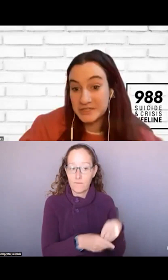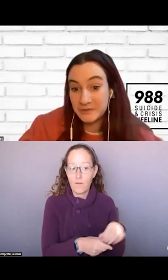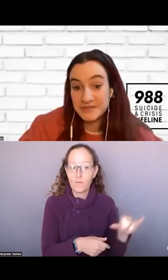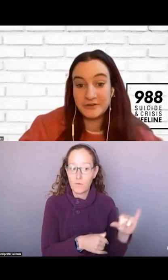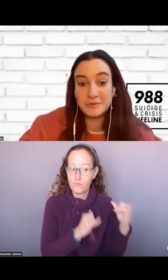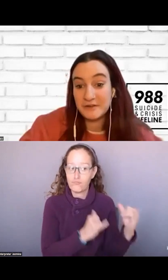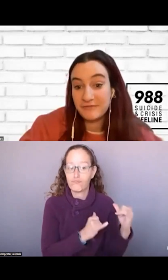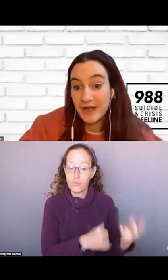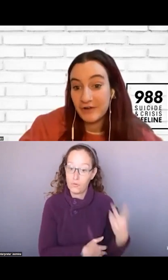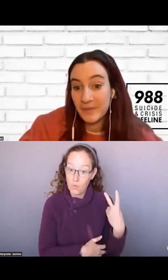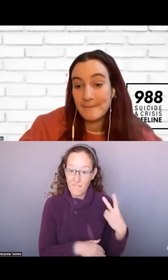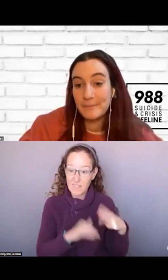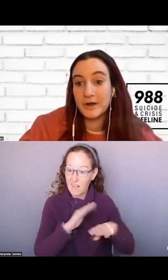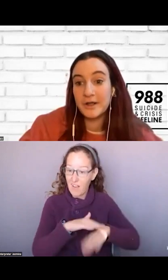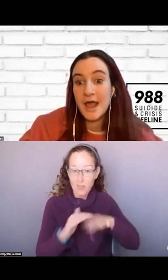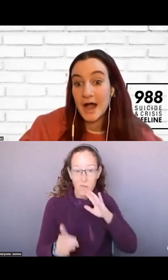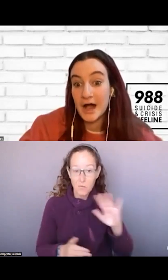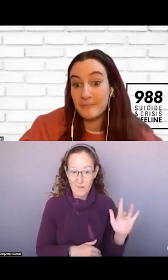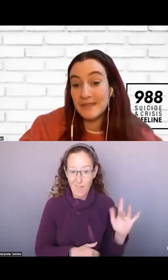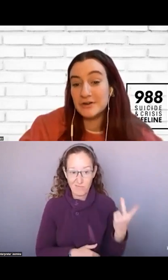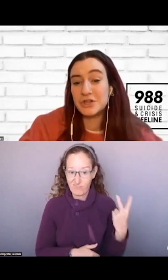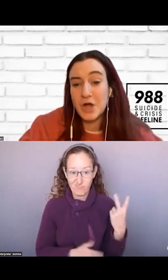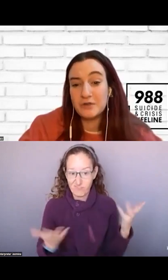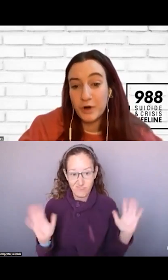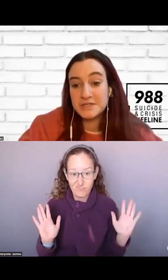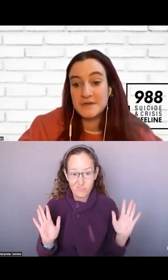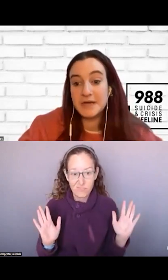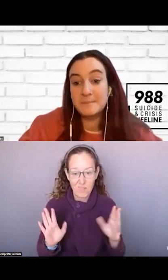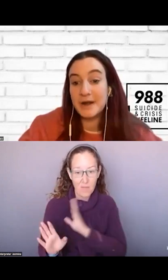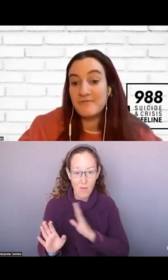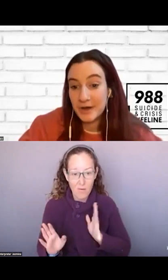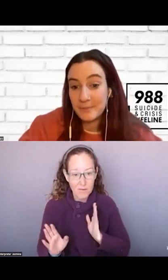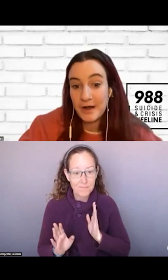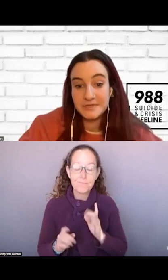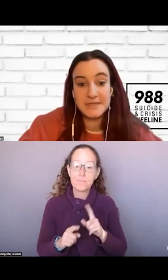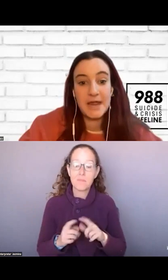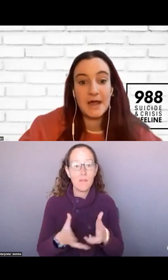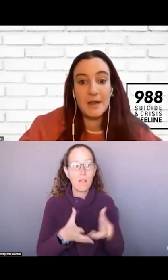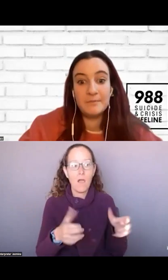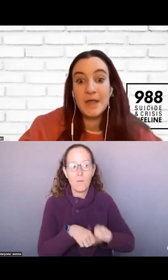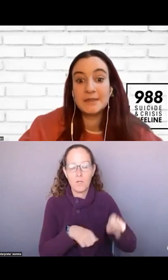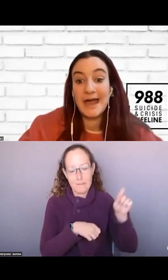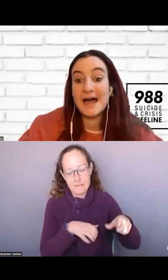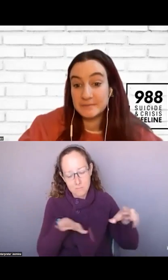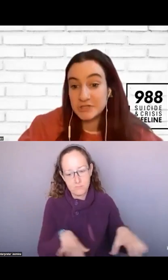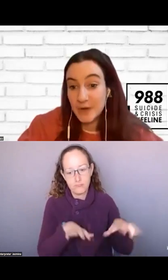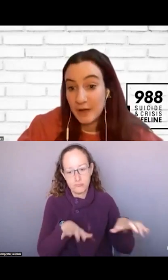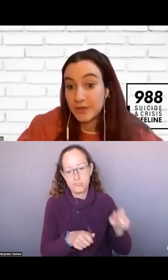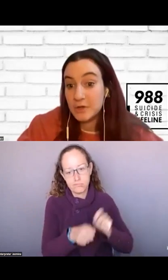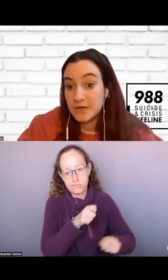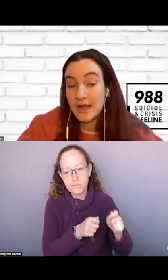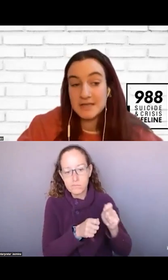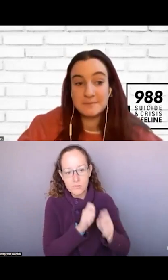us under 25 on that board. And there's a lot of work to be done, but I'm very proud to say that as a mental